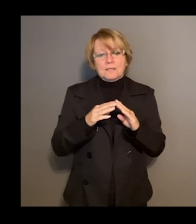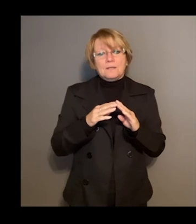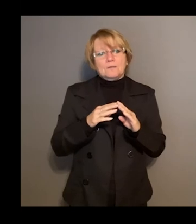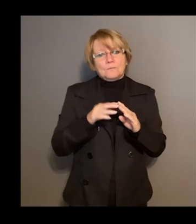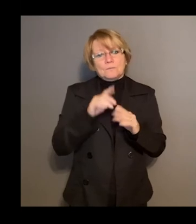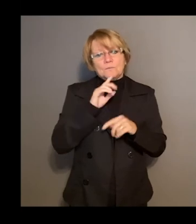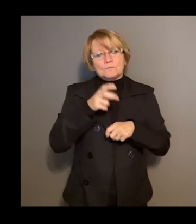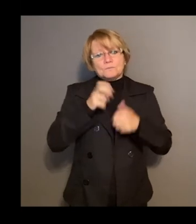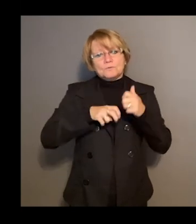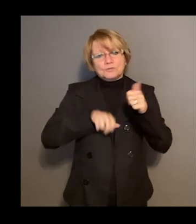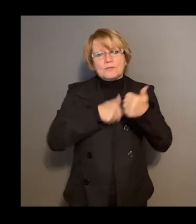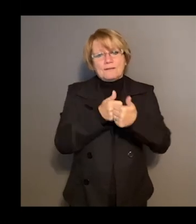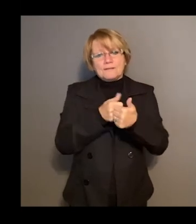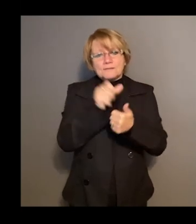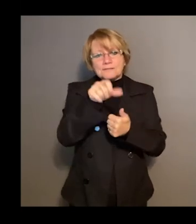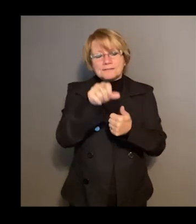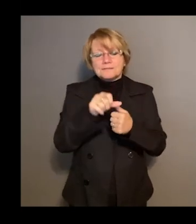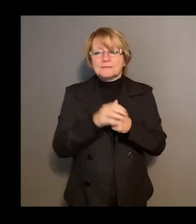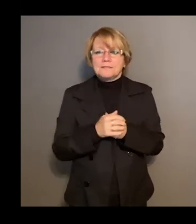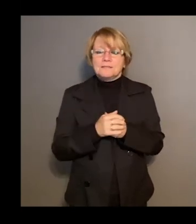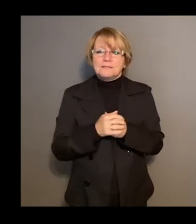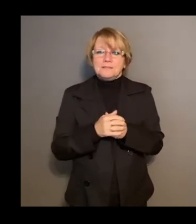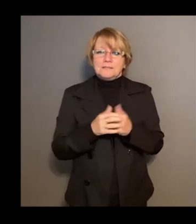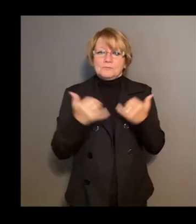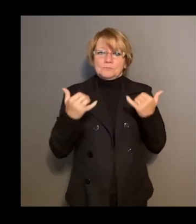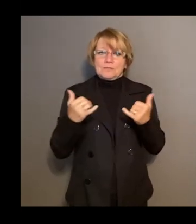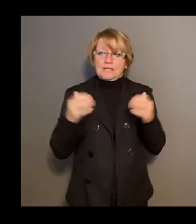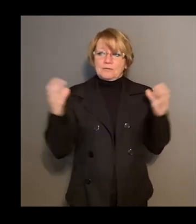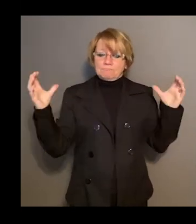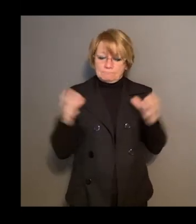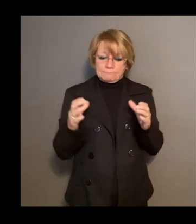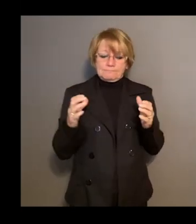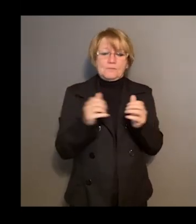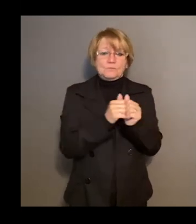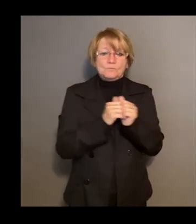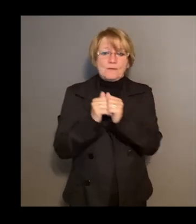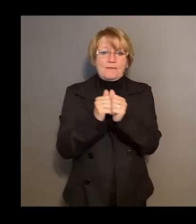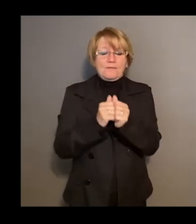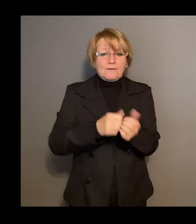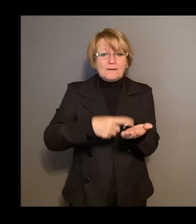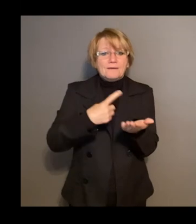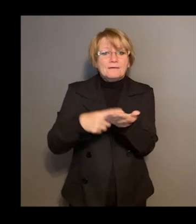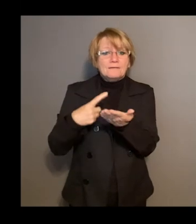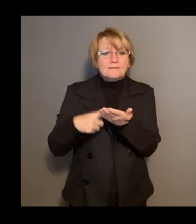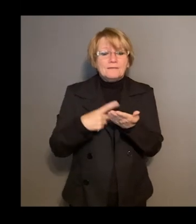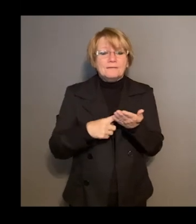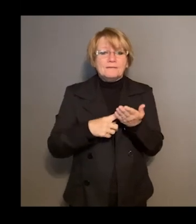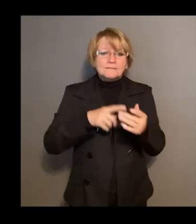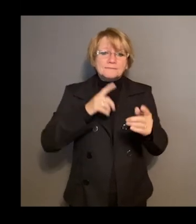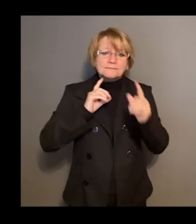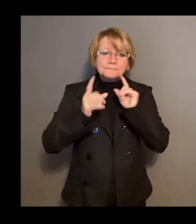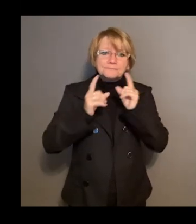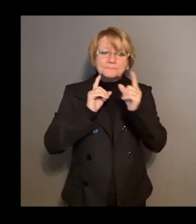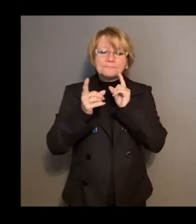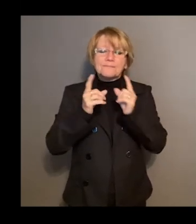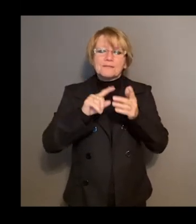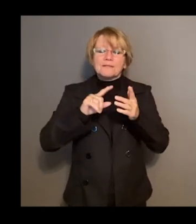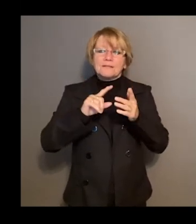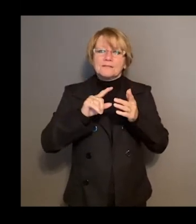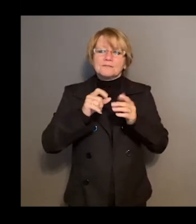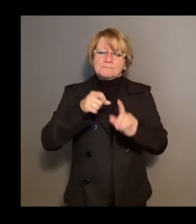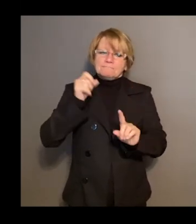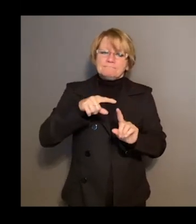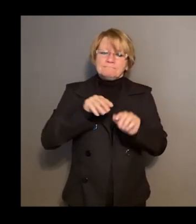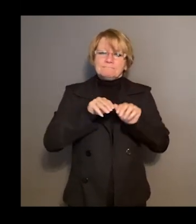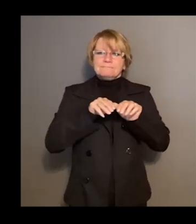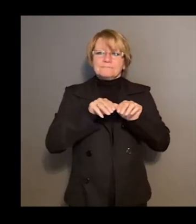It's really, really tough to do. Today, we really brought everyone together to have a conversation, to